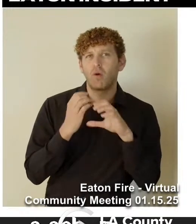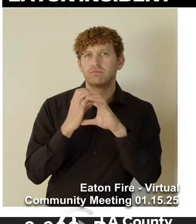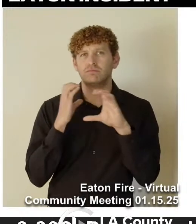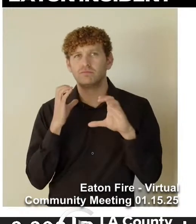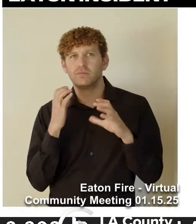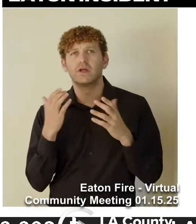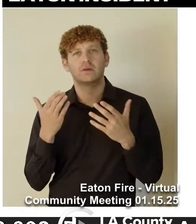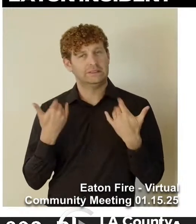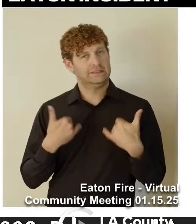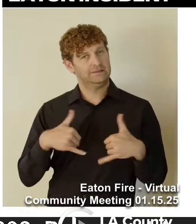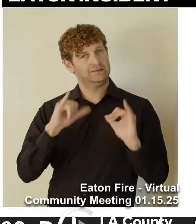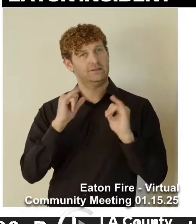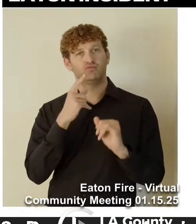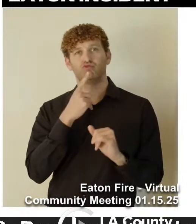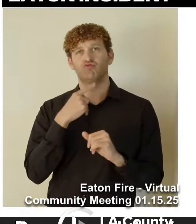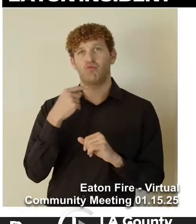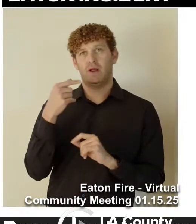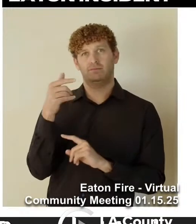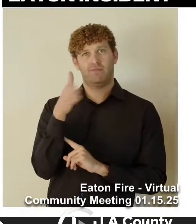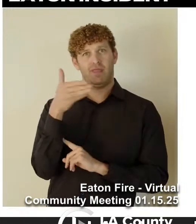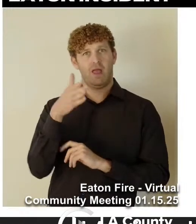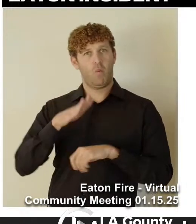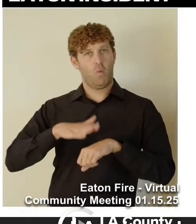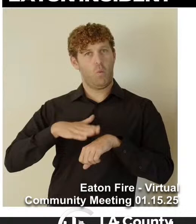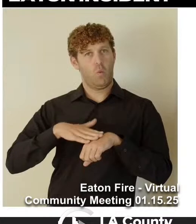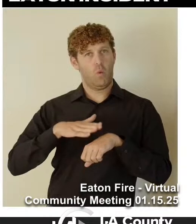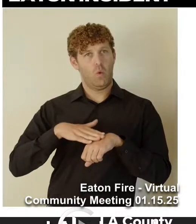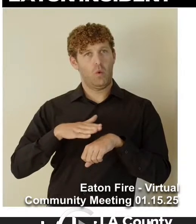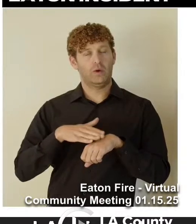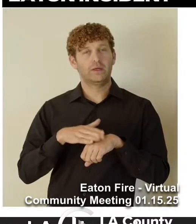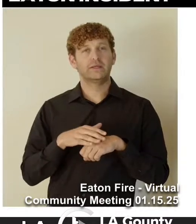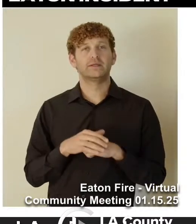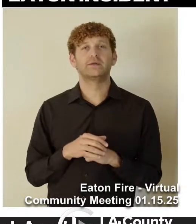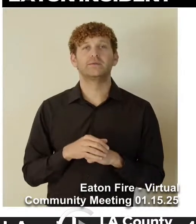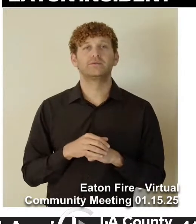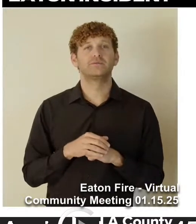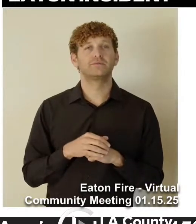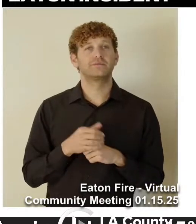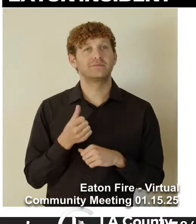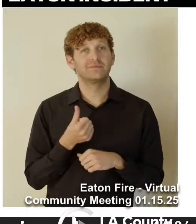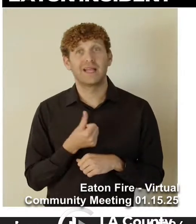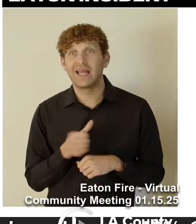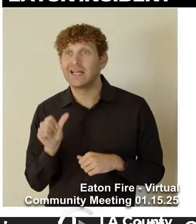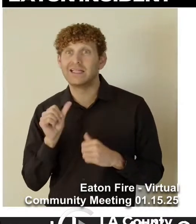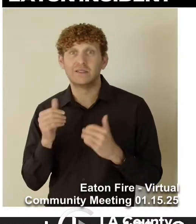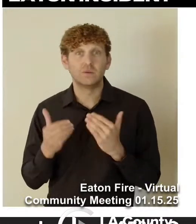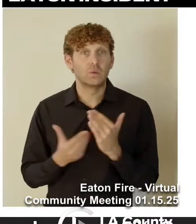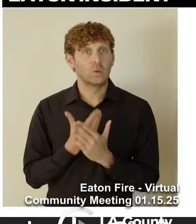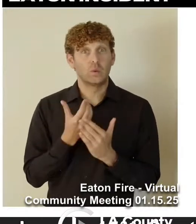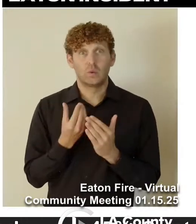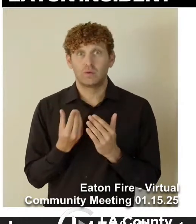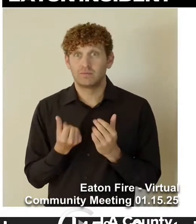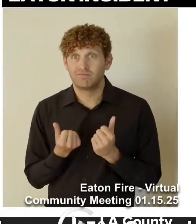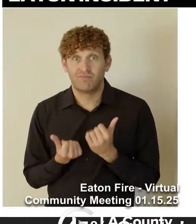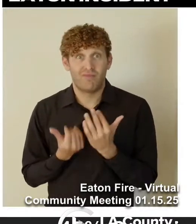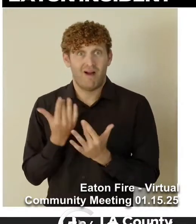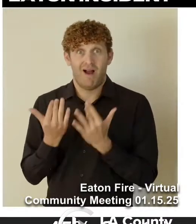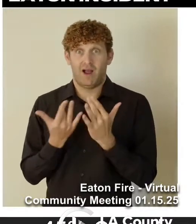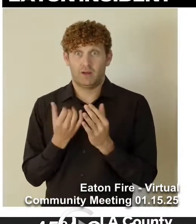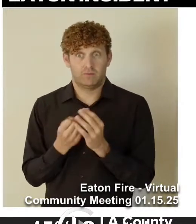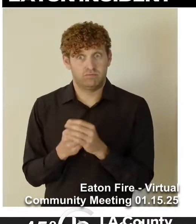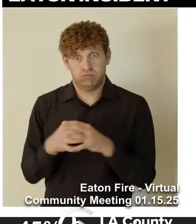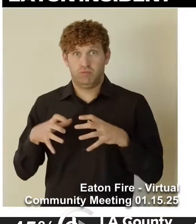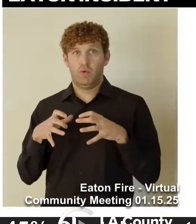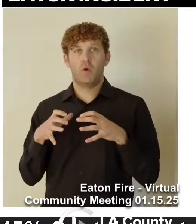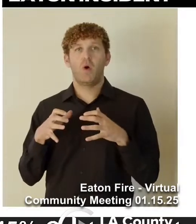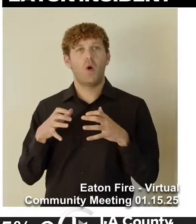red flag warning. So we are in there if there was new starts or if this fire were to get out, we are prepared for